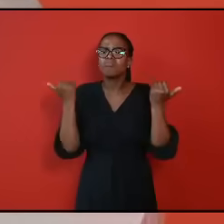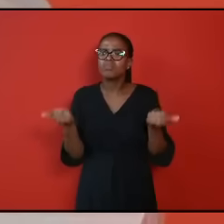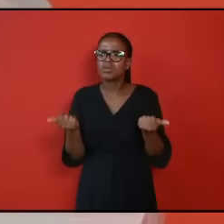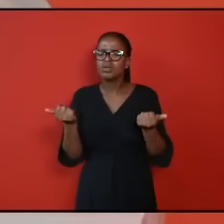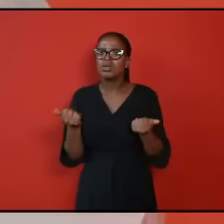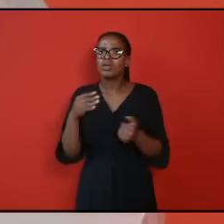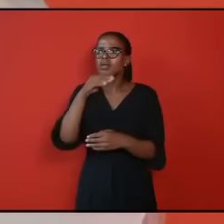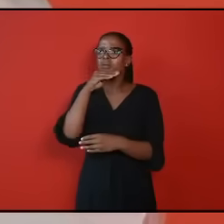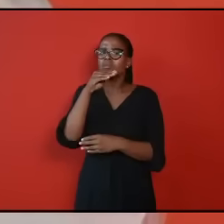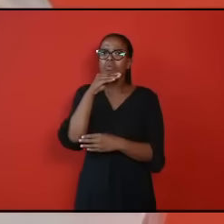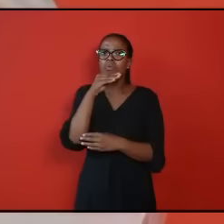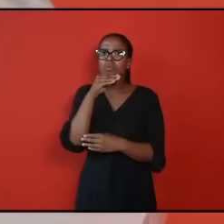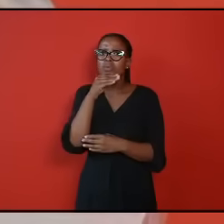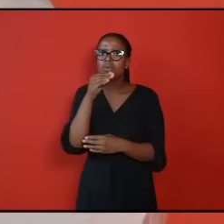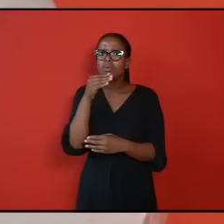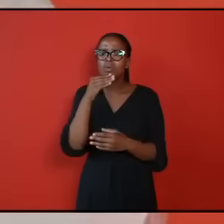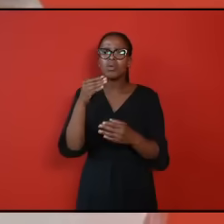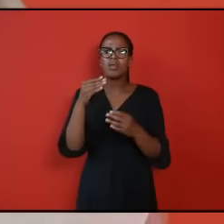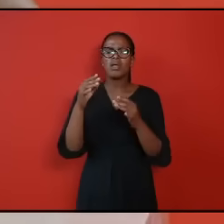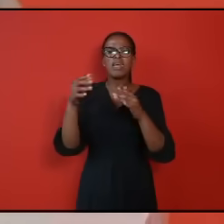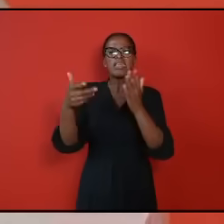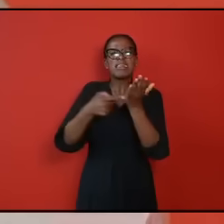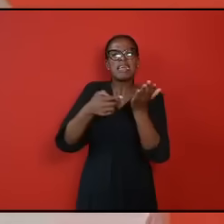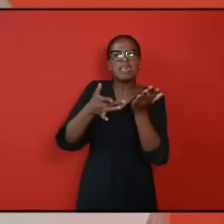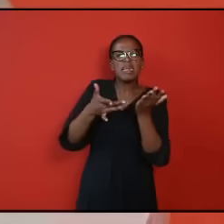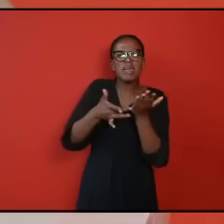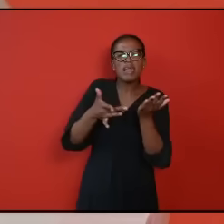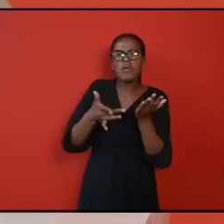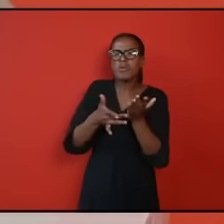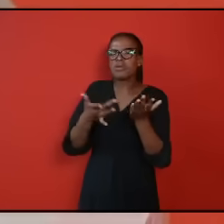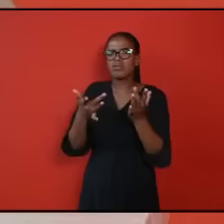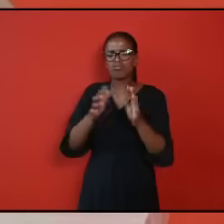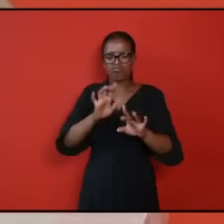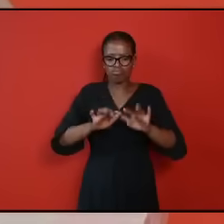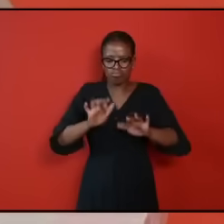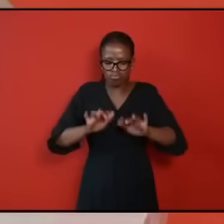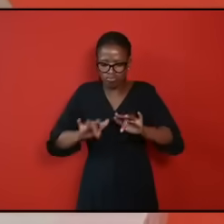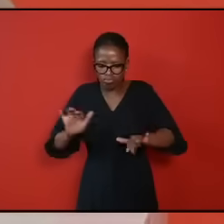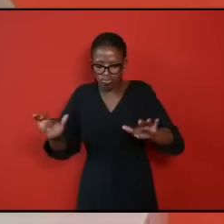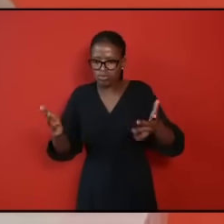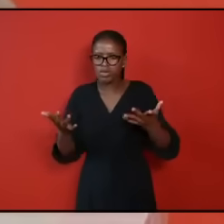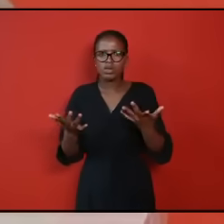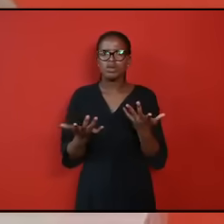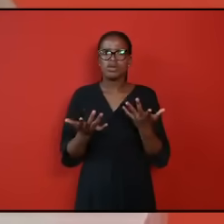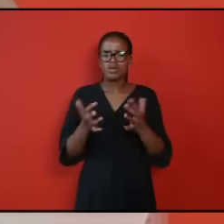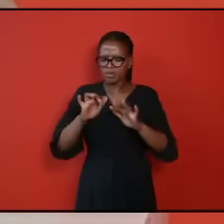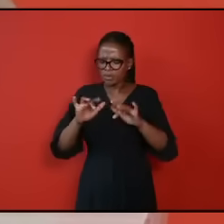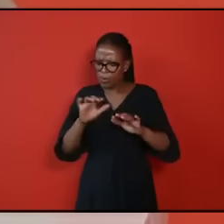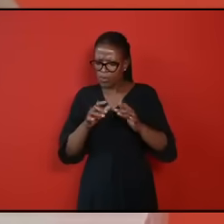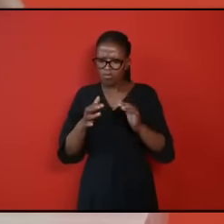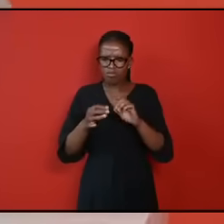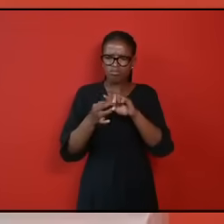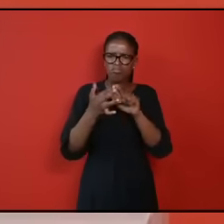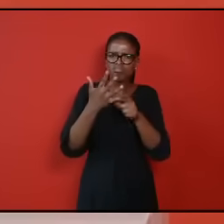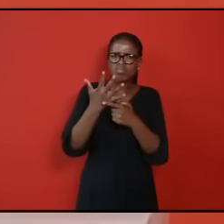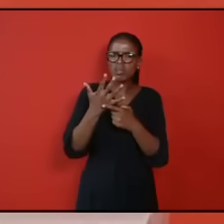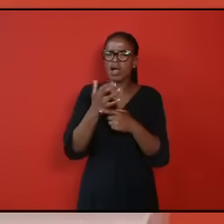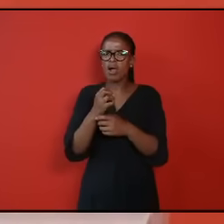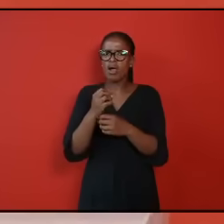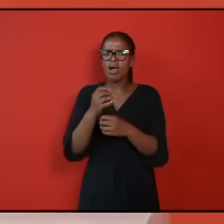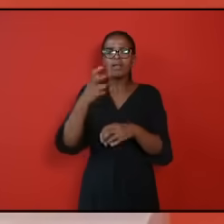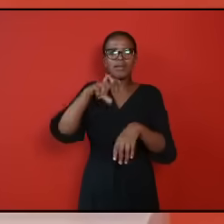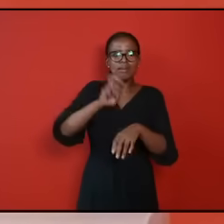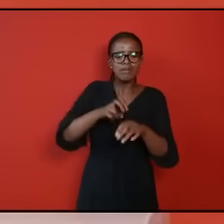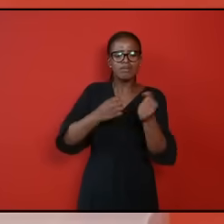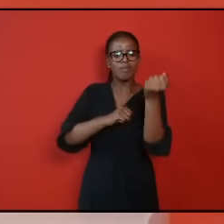were not electrically being captured as casting votes. Casting votes. As you cast votes, there must be a